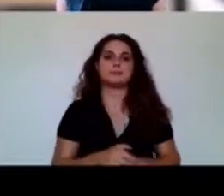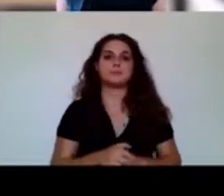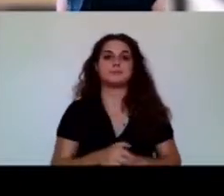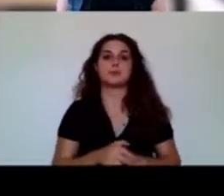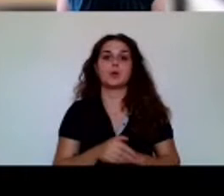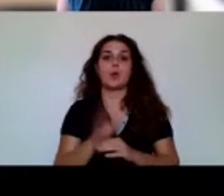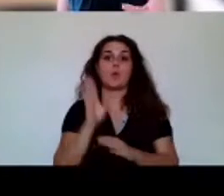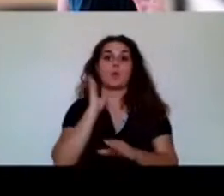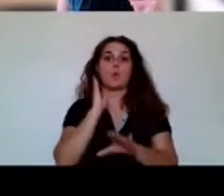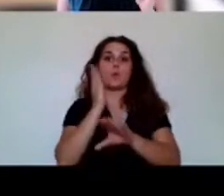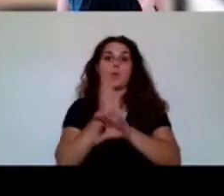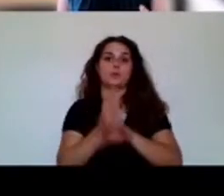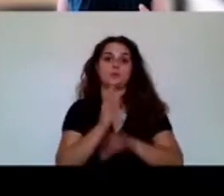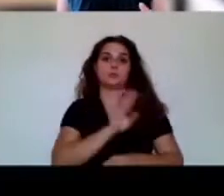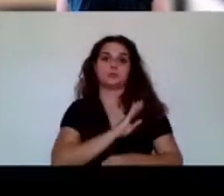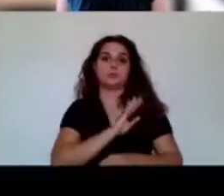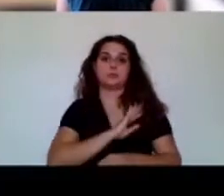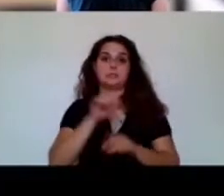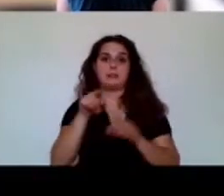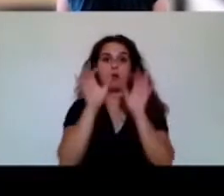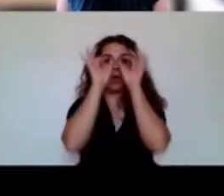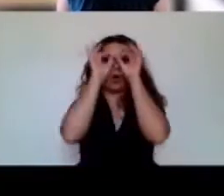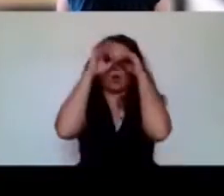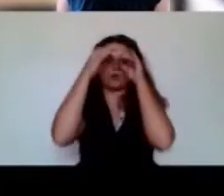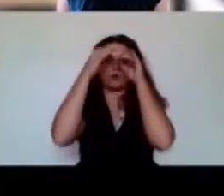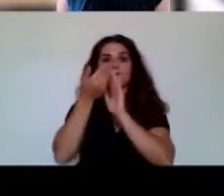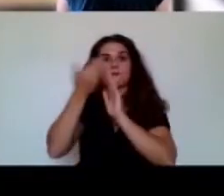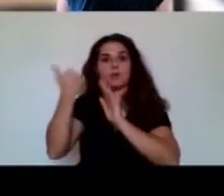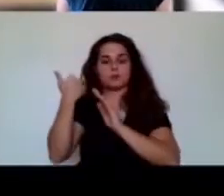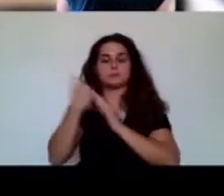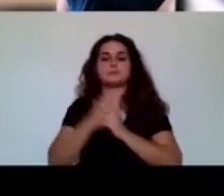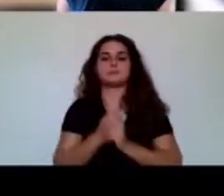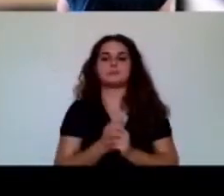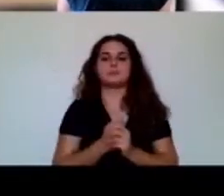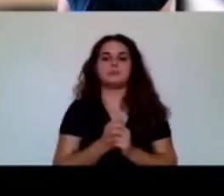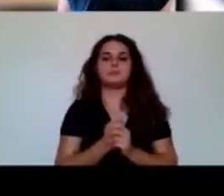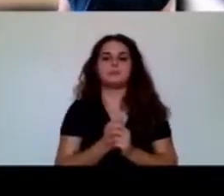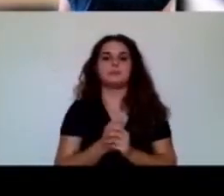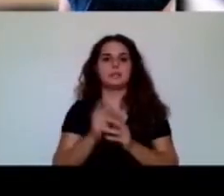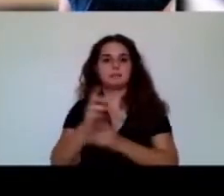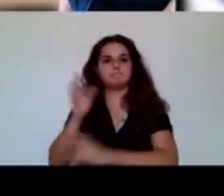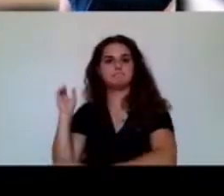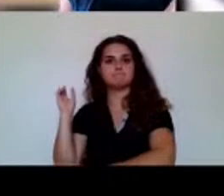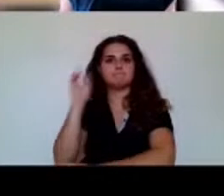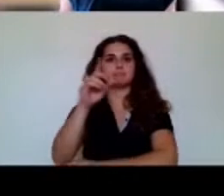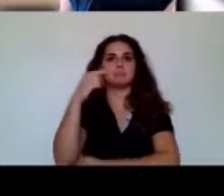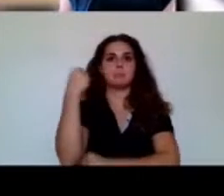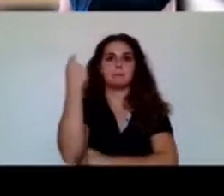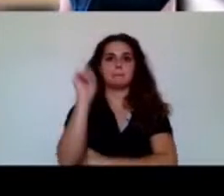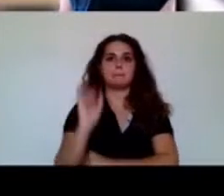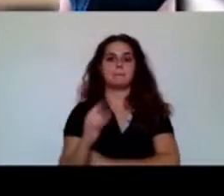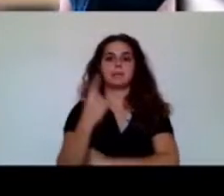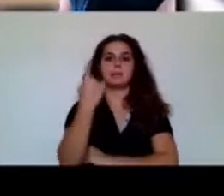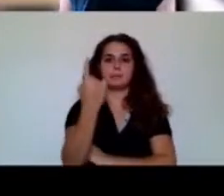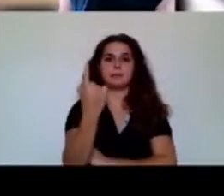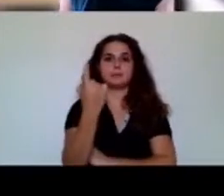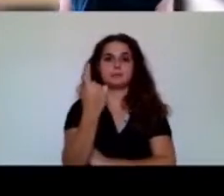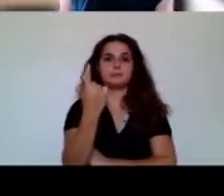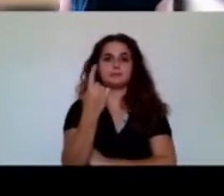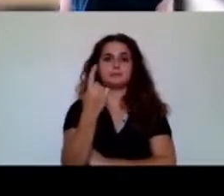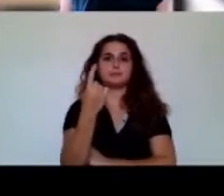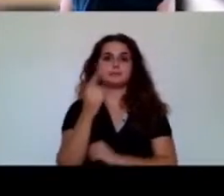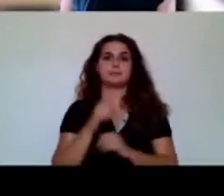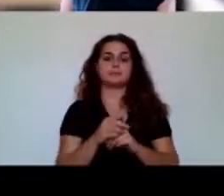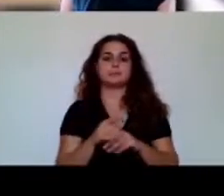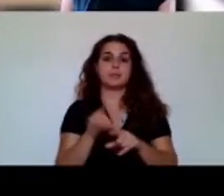last phase of the experiment, Bruno takes the goggles off. And on that very first throw without the goggles, even though this is a behavior he's